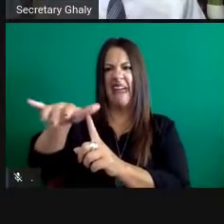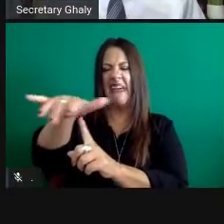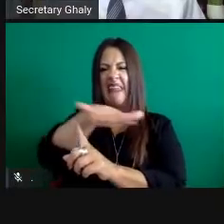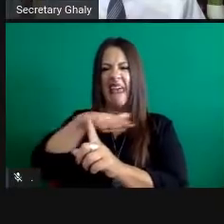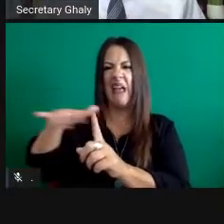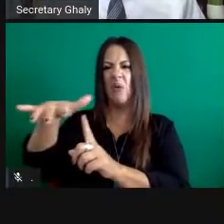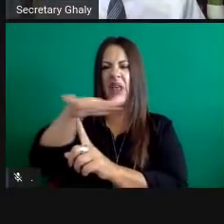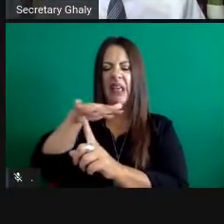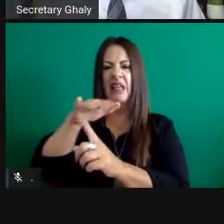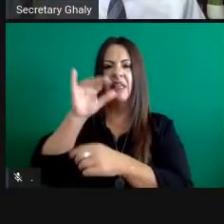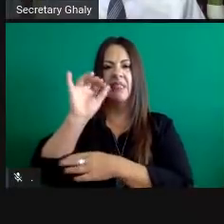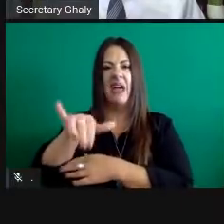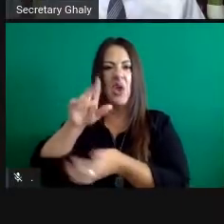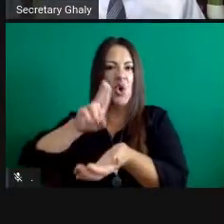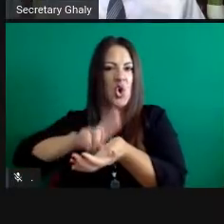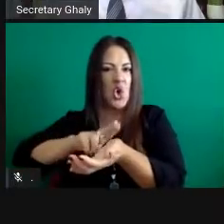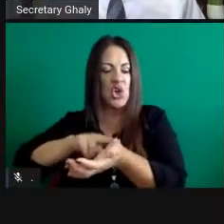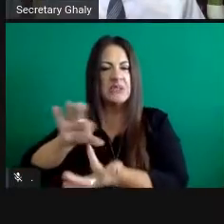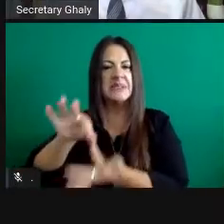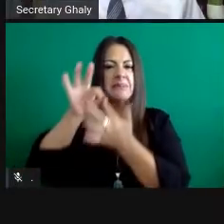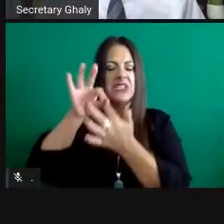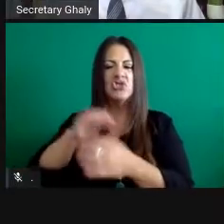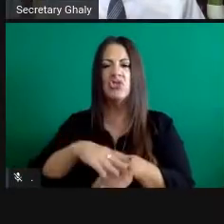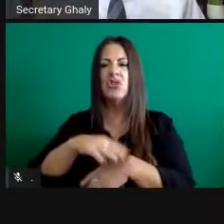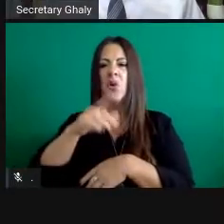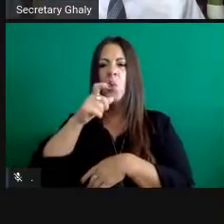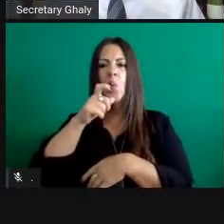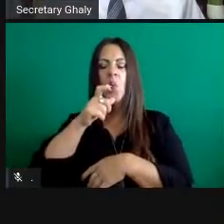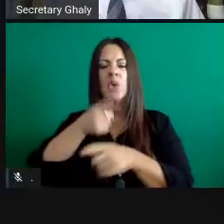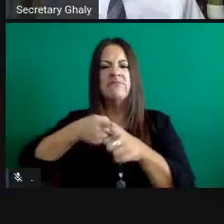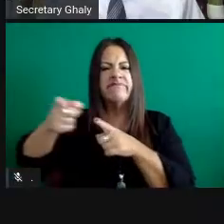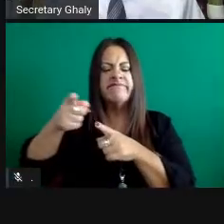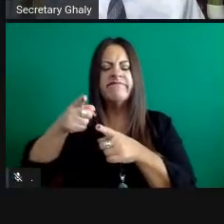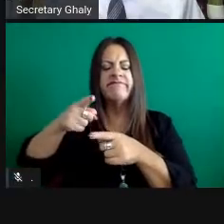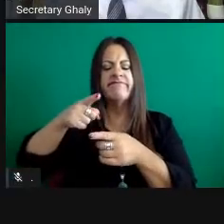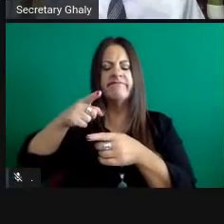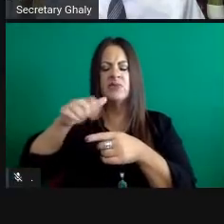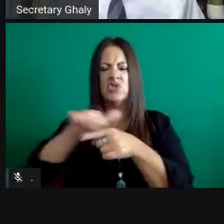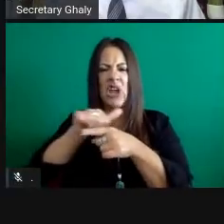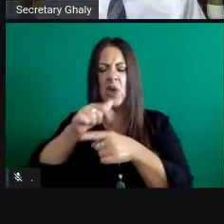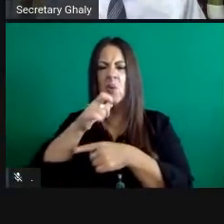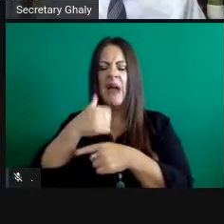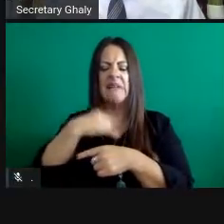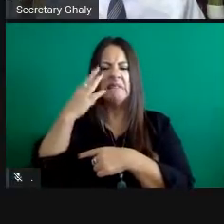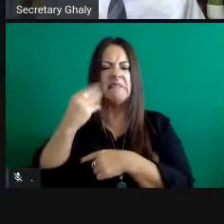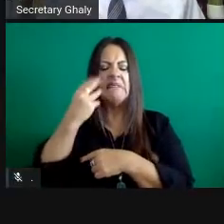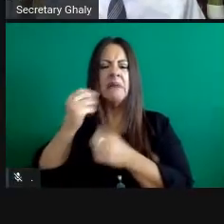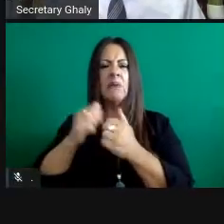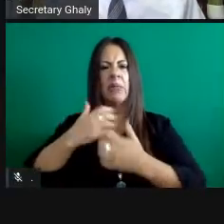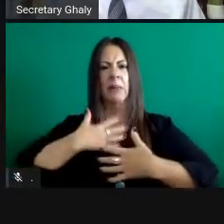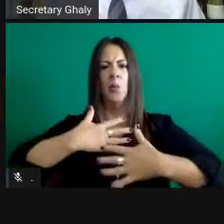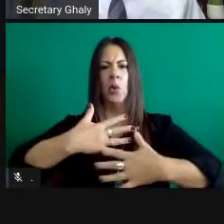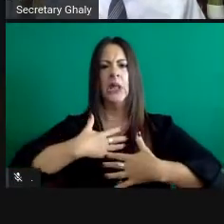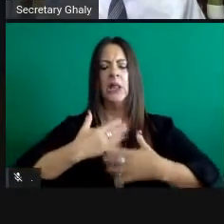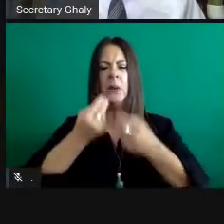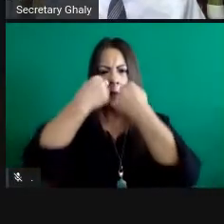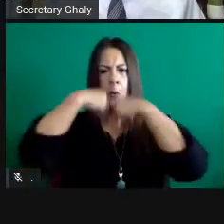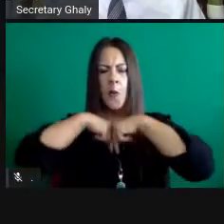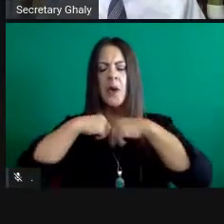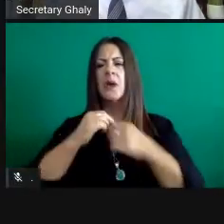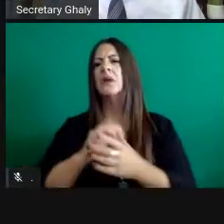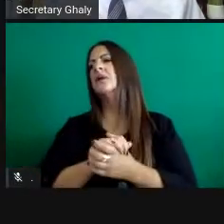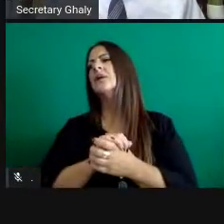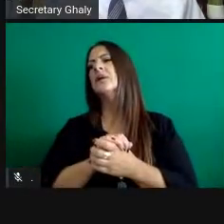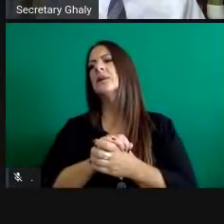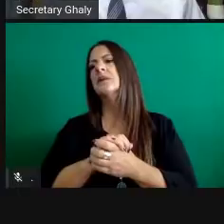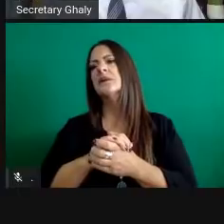that nurses and respiratory therapists and other clinical leaders are not just hour by